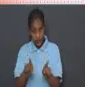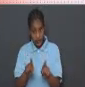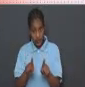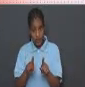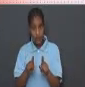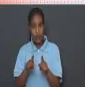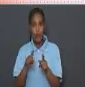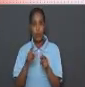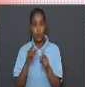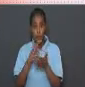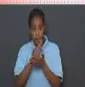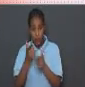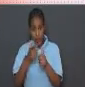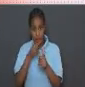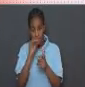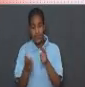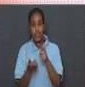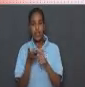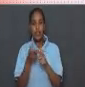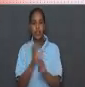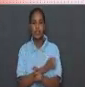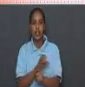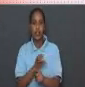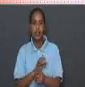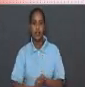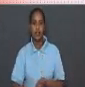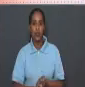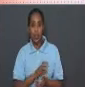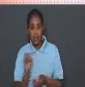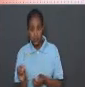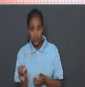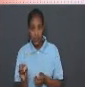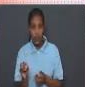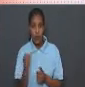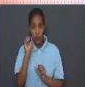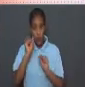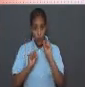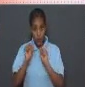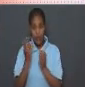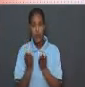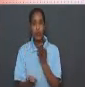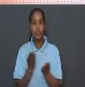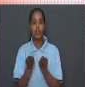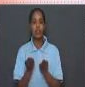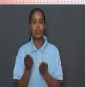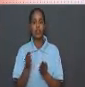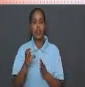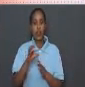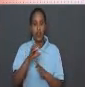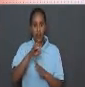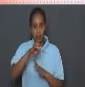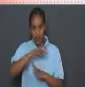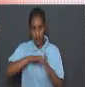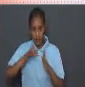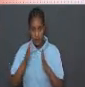reviewed the differences between primary and secondary cells and compared and